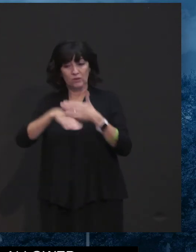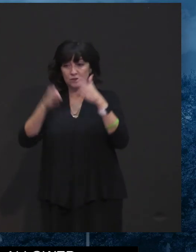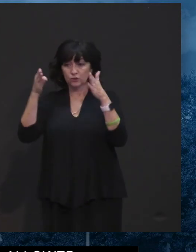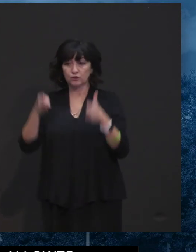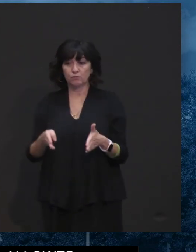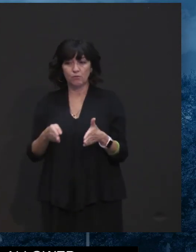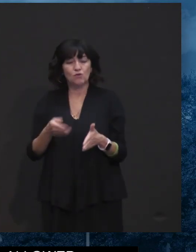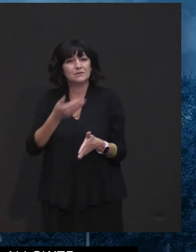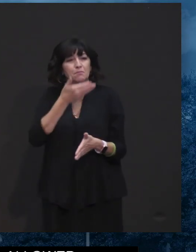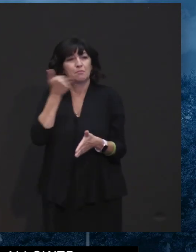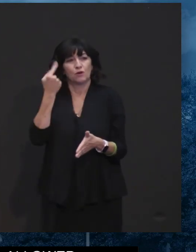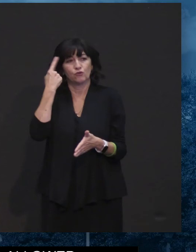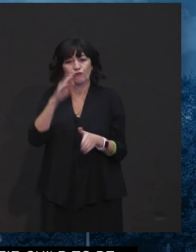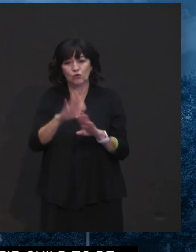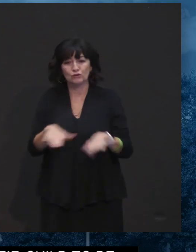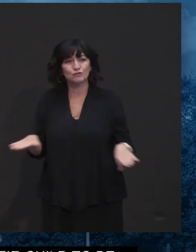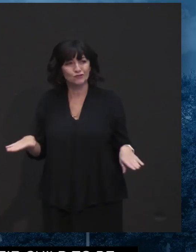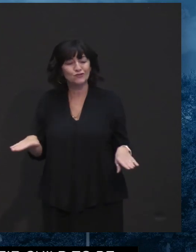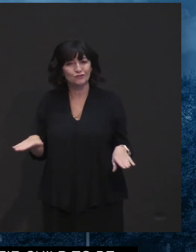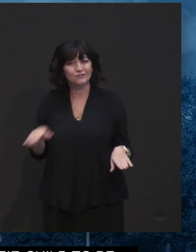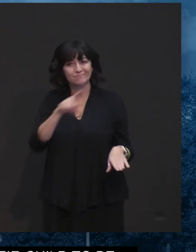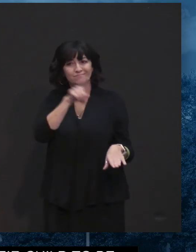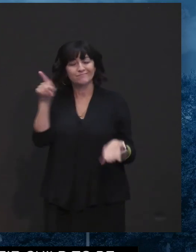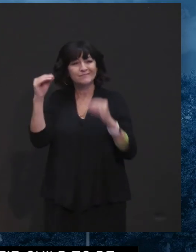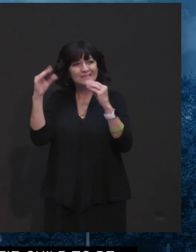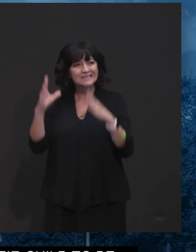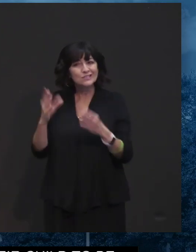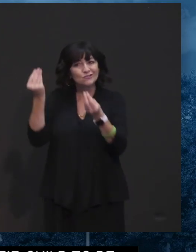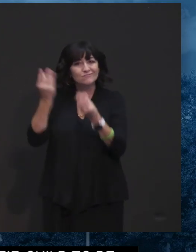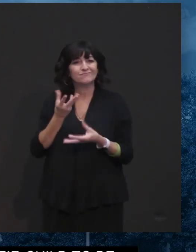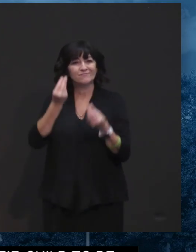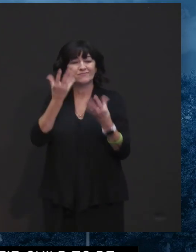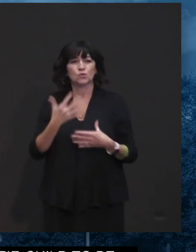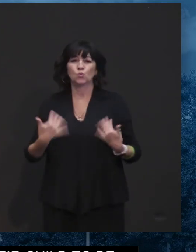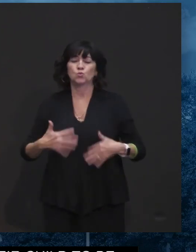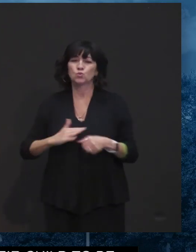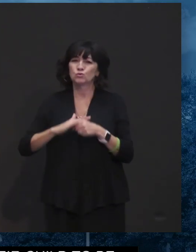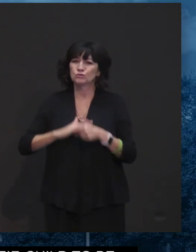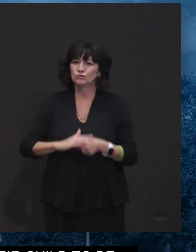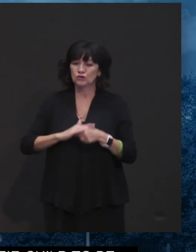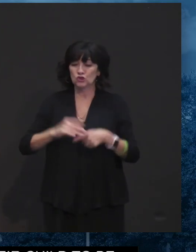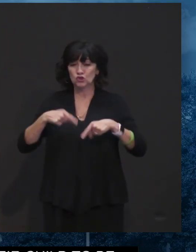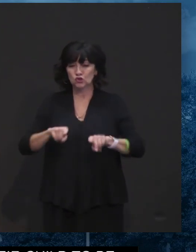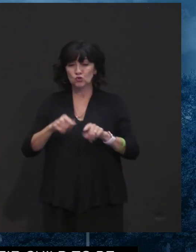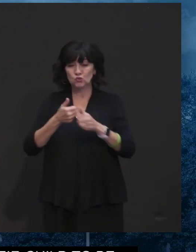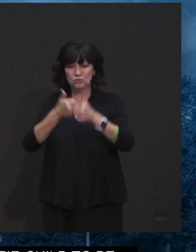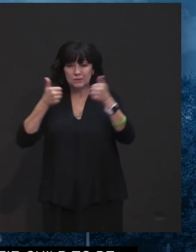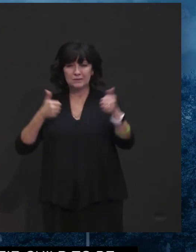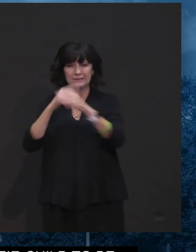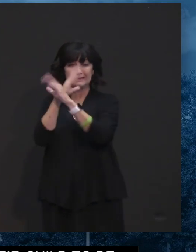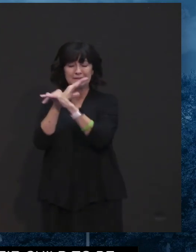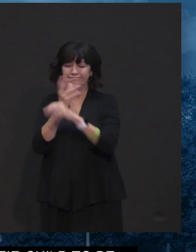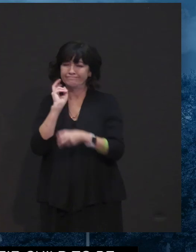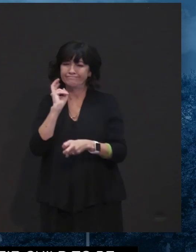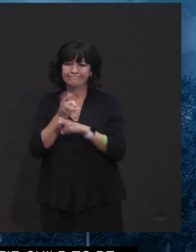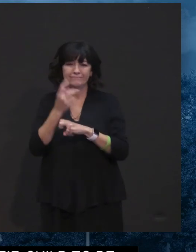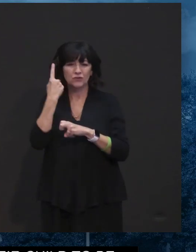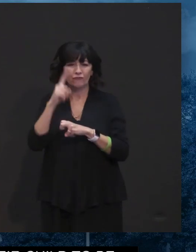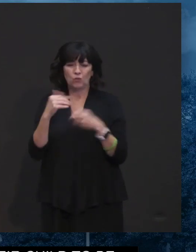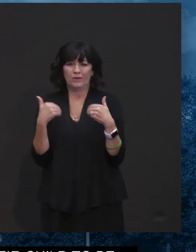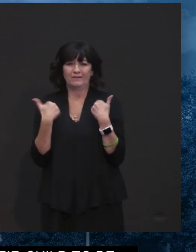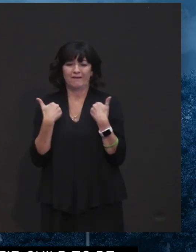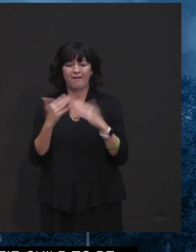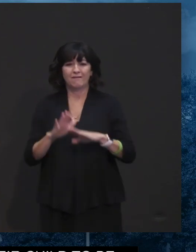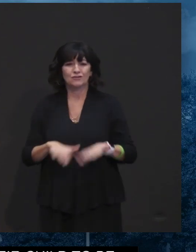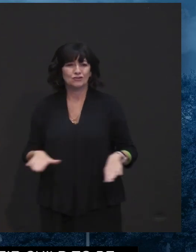from educators all the time how challenging and stressful remote instruction and learning is, on both sides